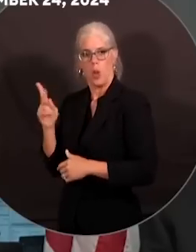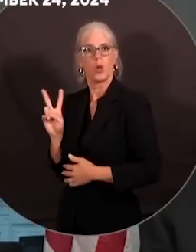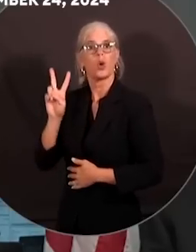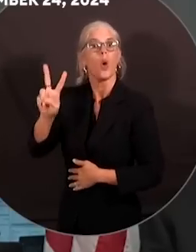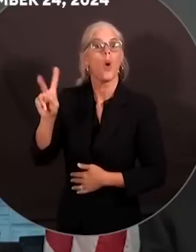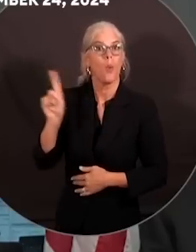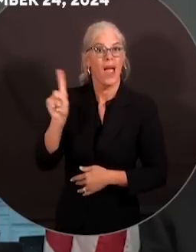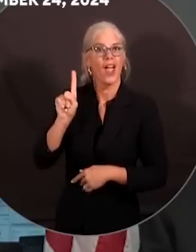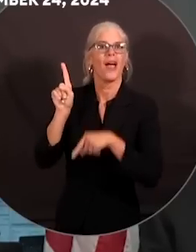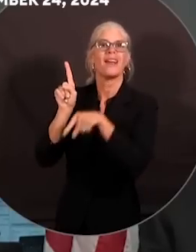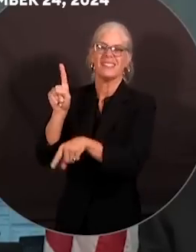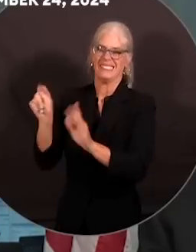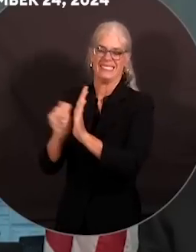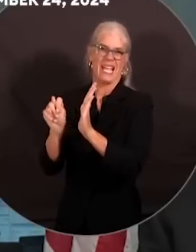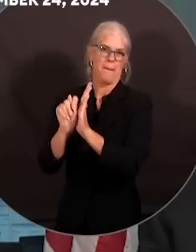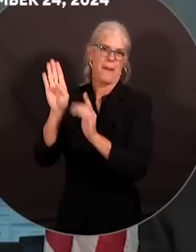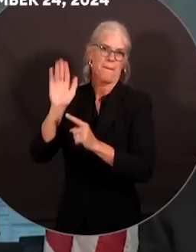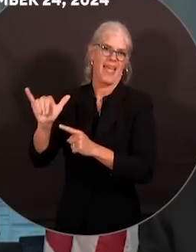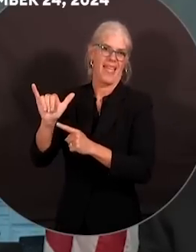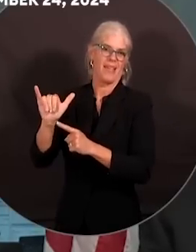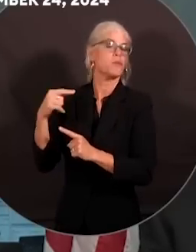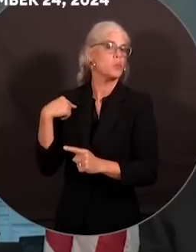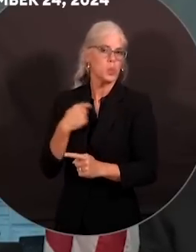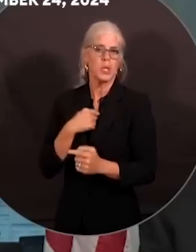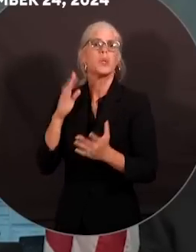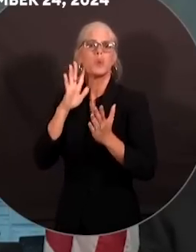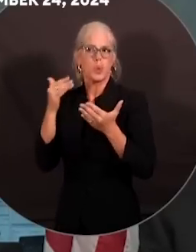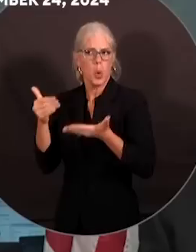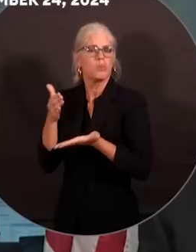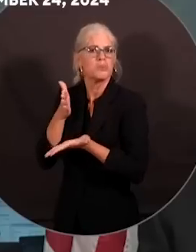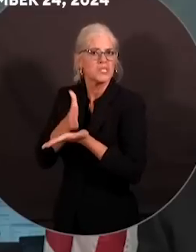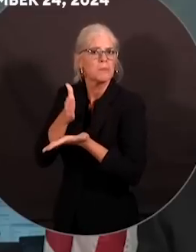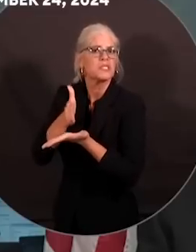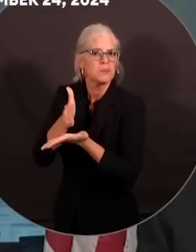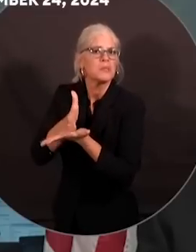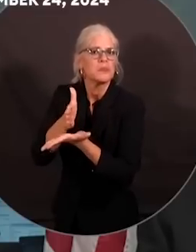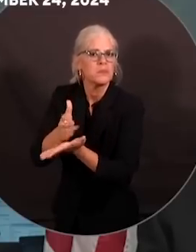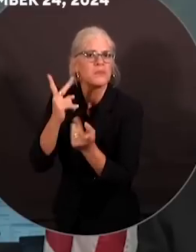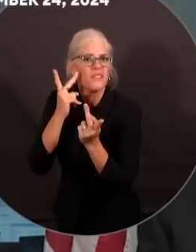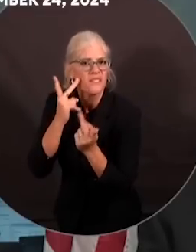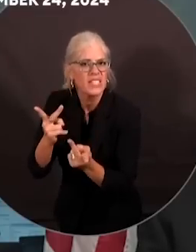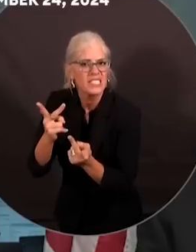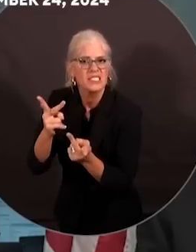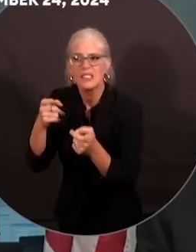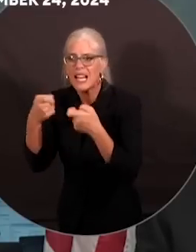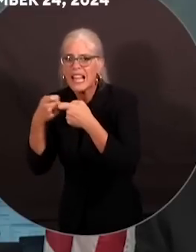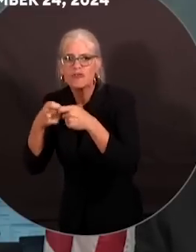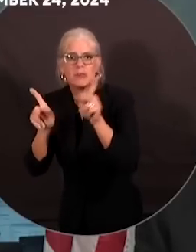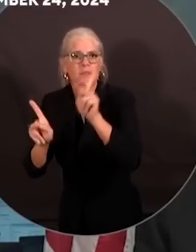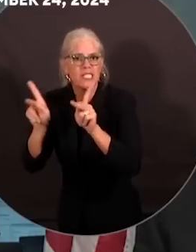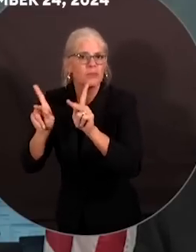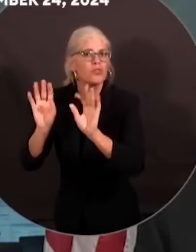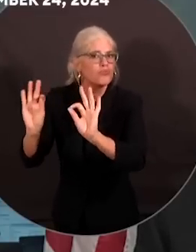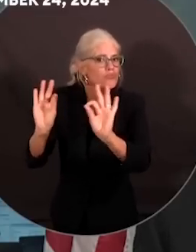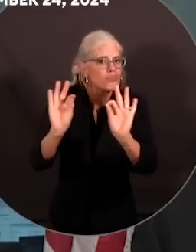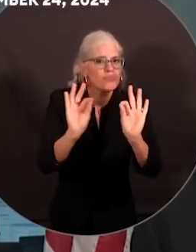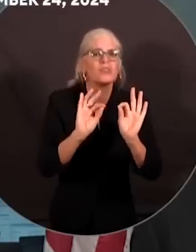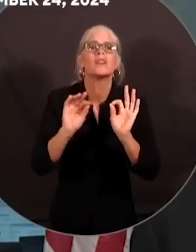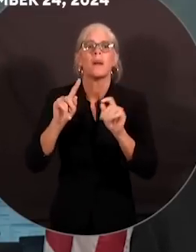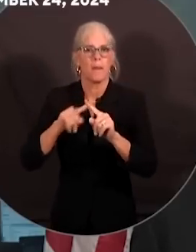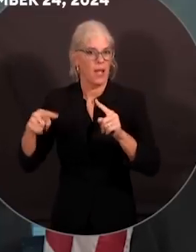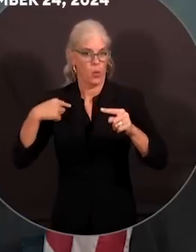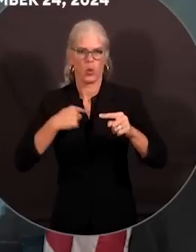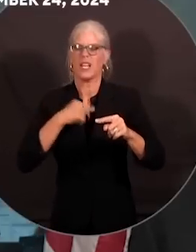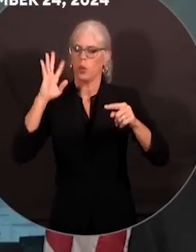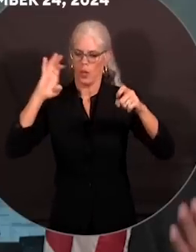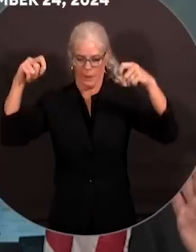tomorrow morning. We're going to probably make some stops along the way to visit the linemen and some of the prep, but we will be here in